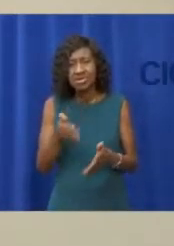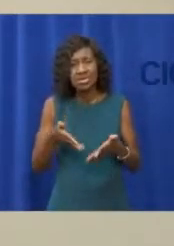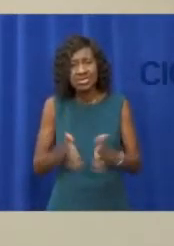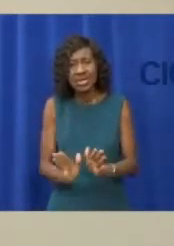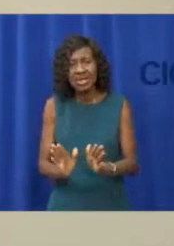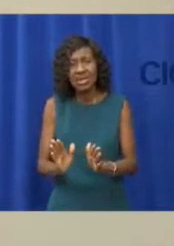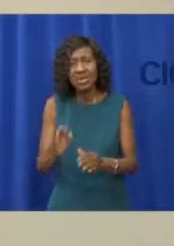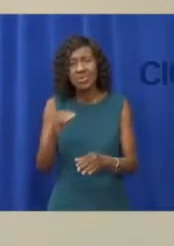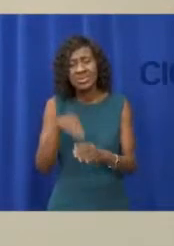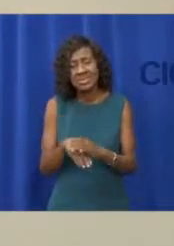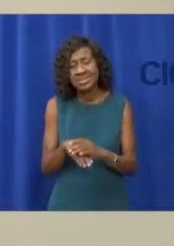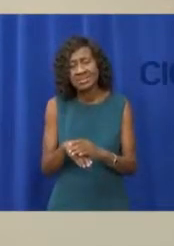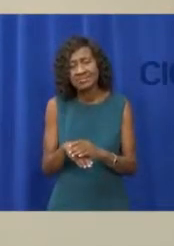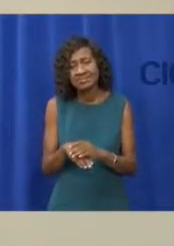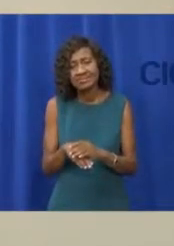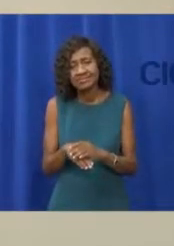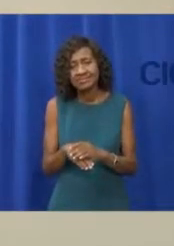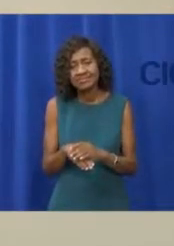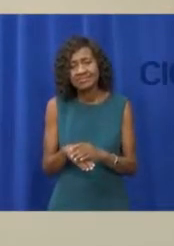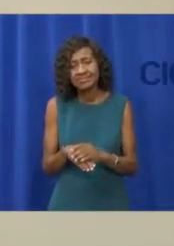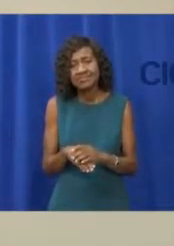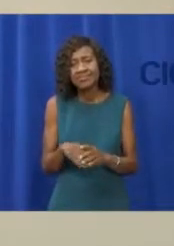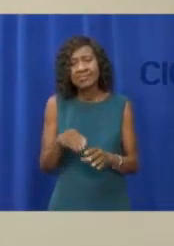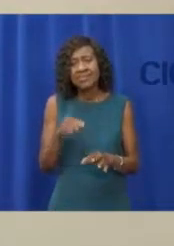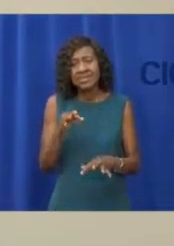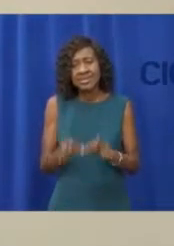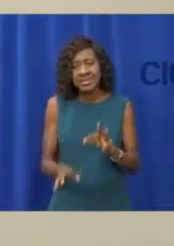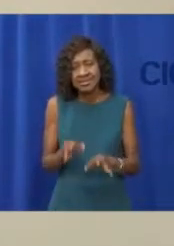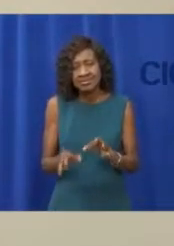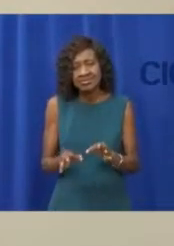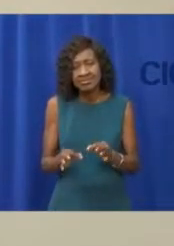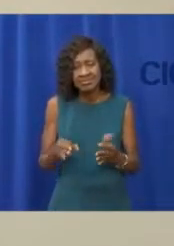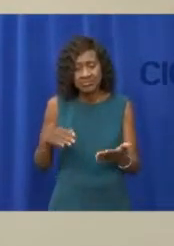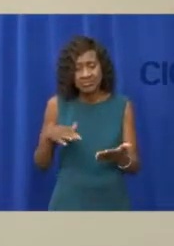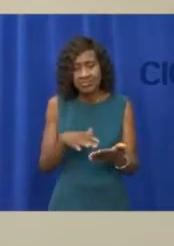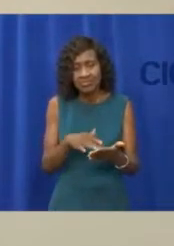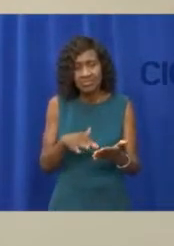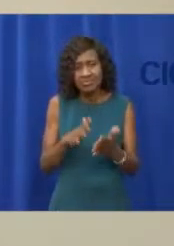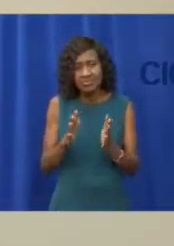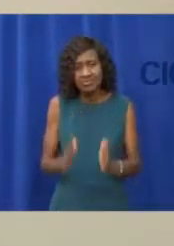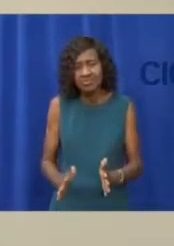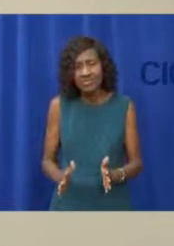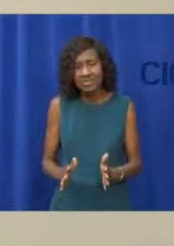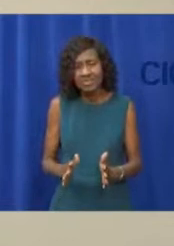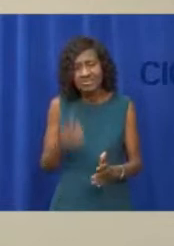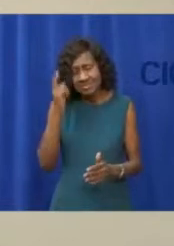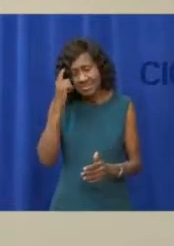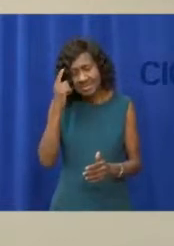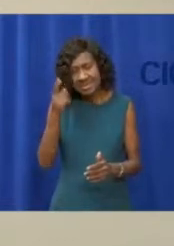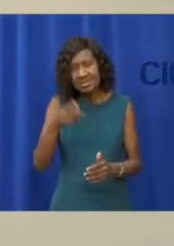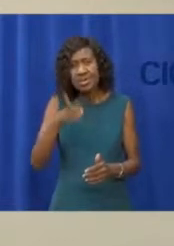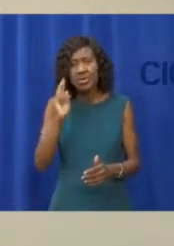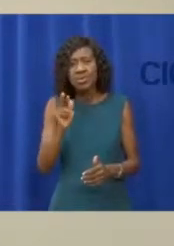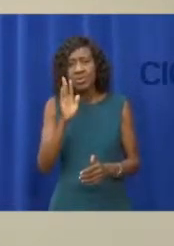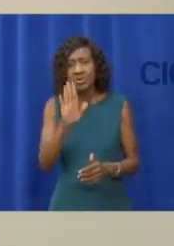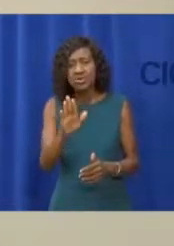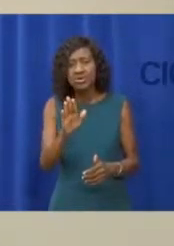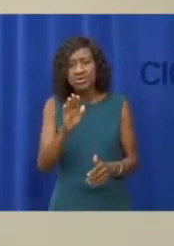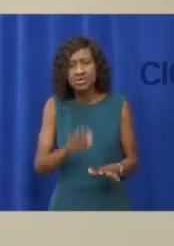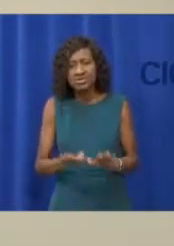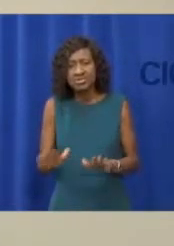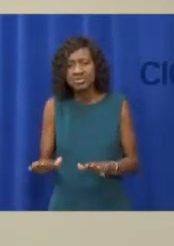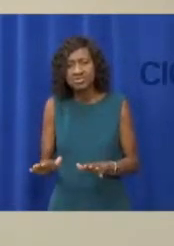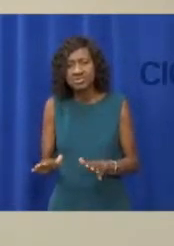I've said to many people, if those students in particular were your children, would you feel